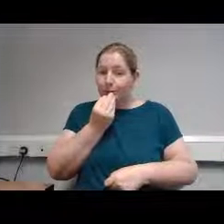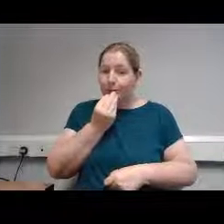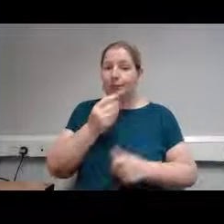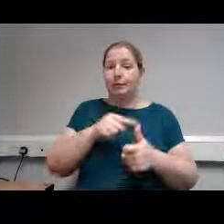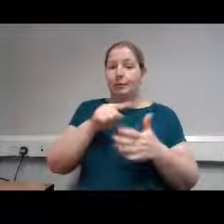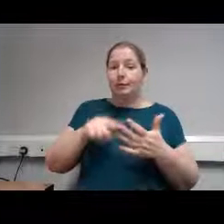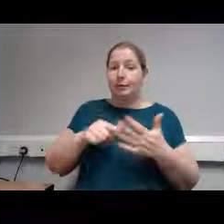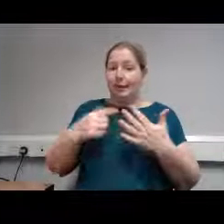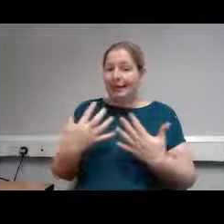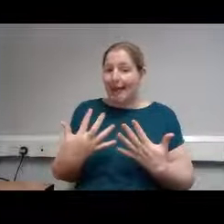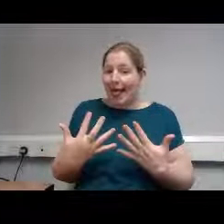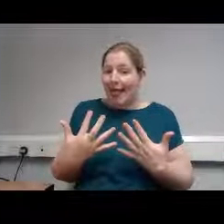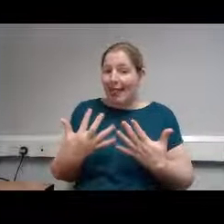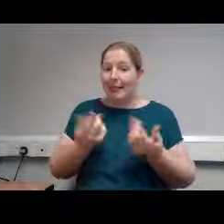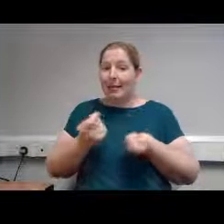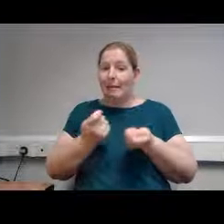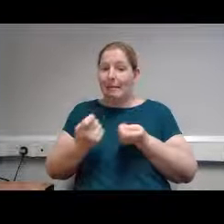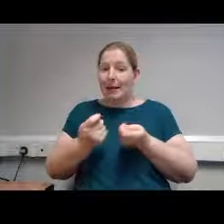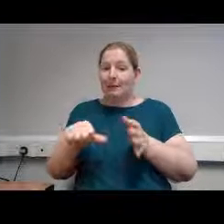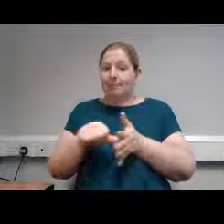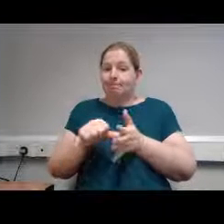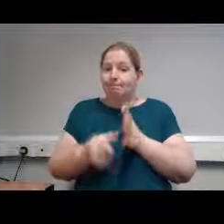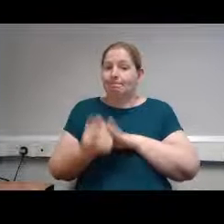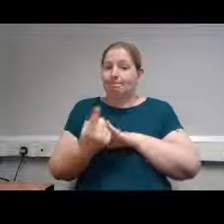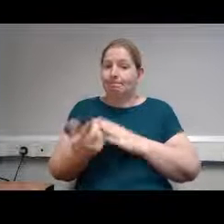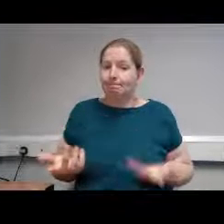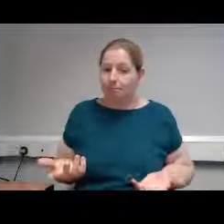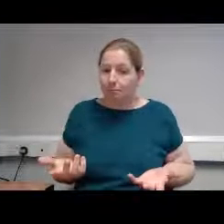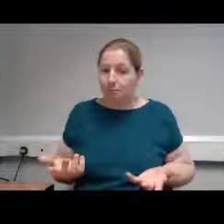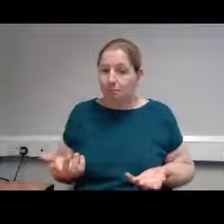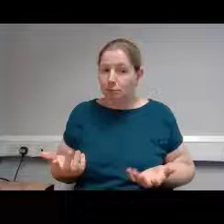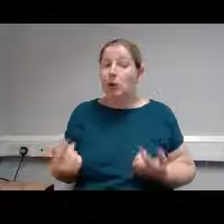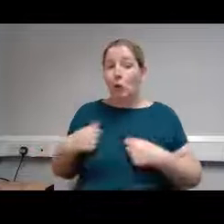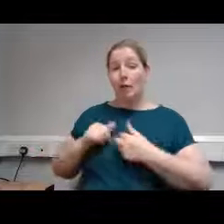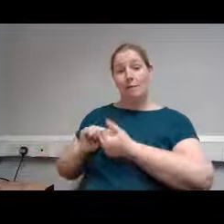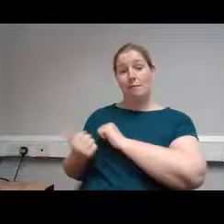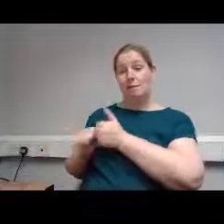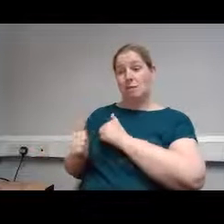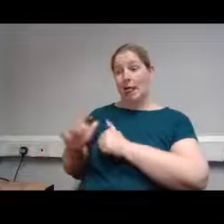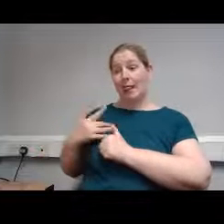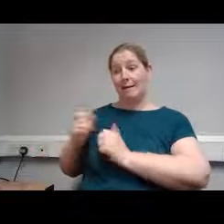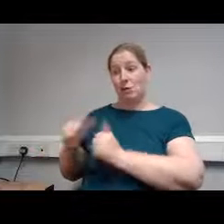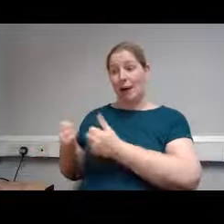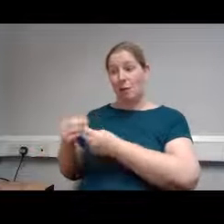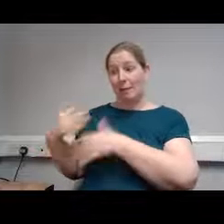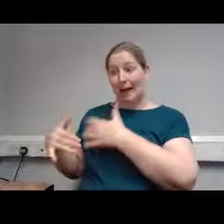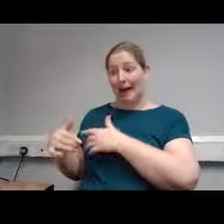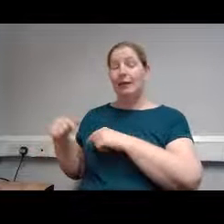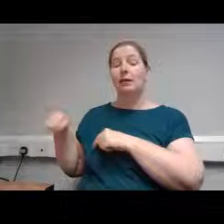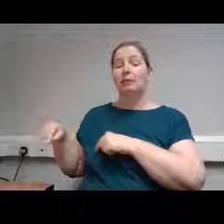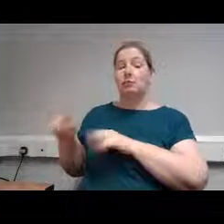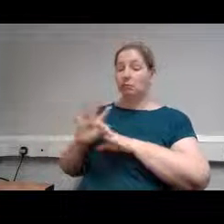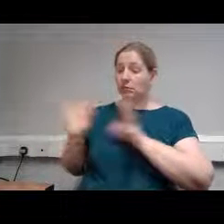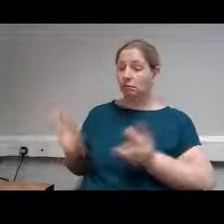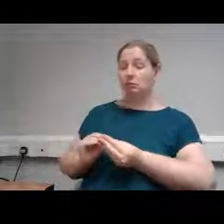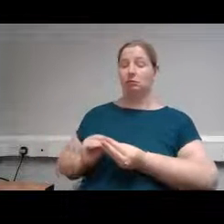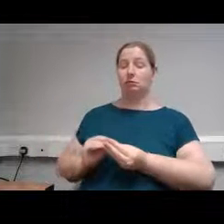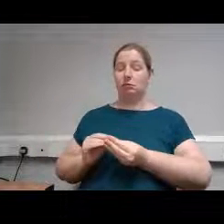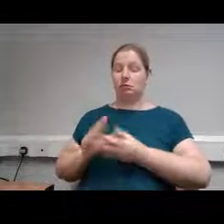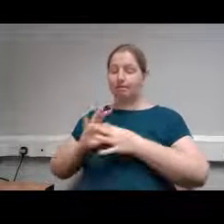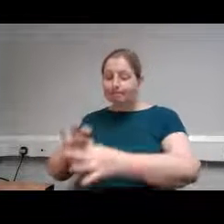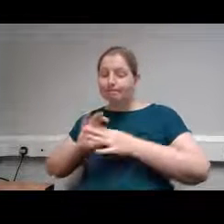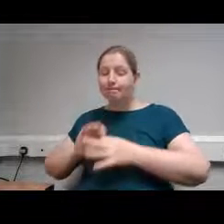we've been working in partnership with Live Well With Pain, and we've had, I think it's 81 healthcare professionals, I'll cover this in a further